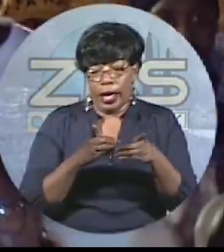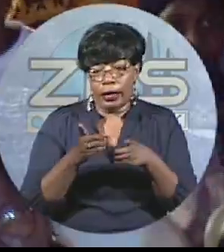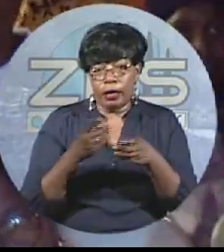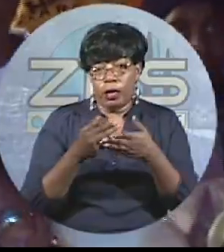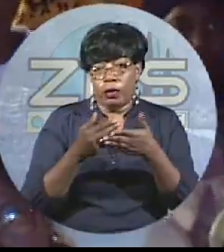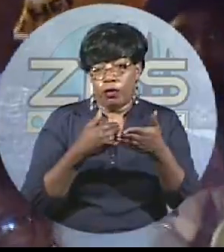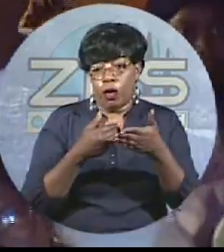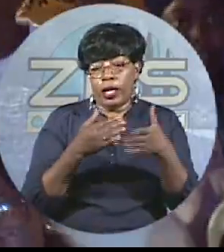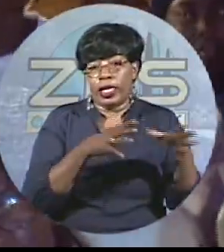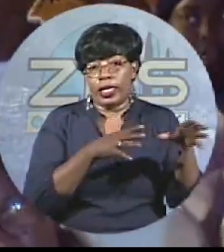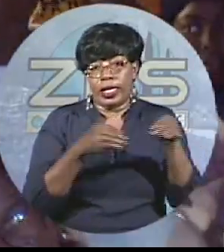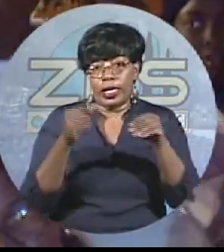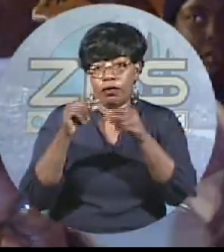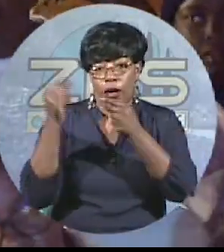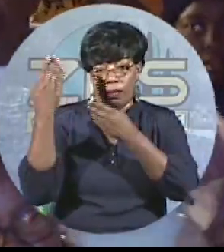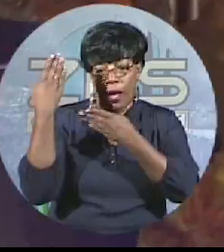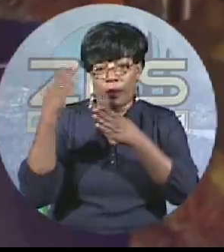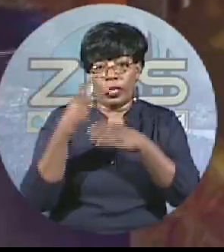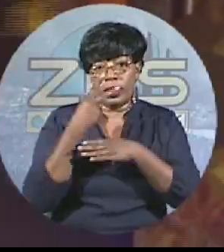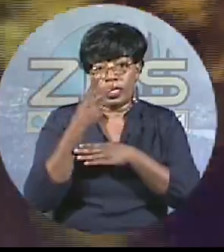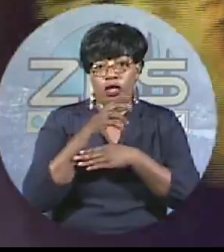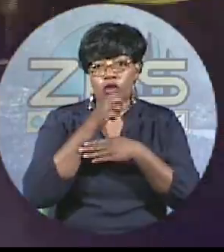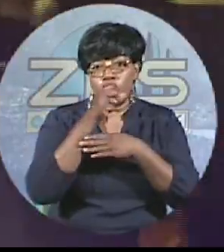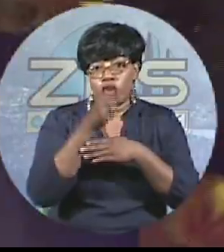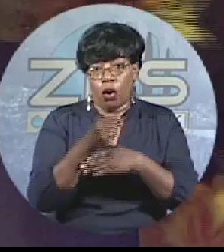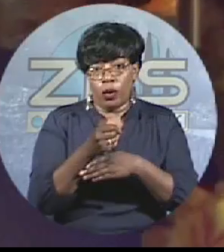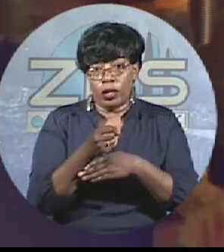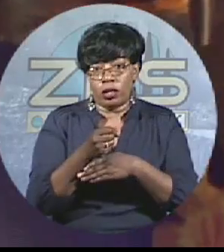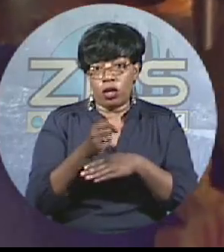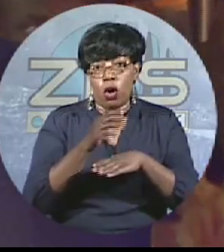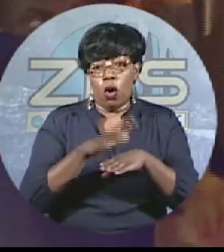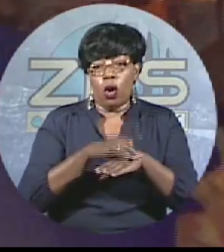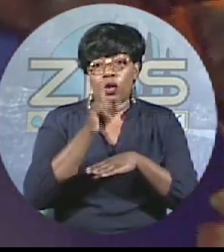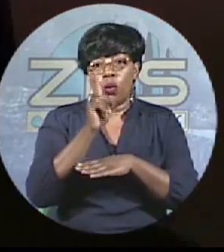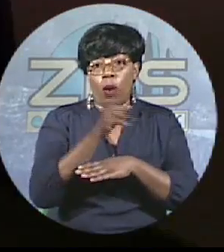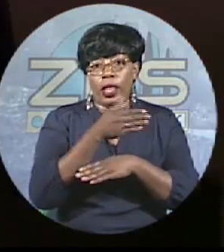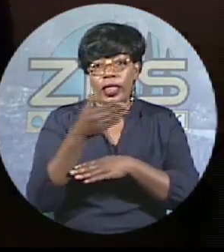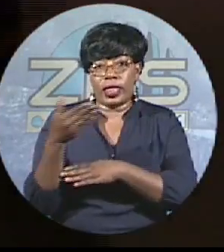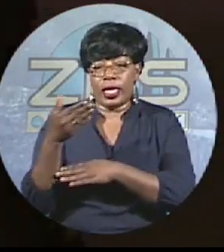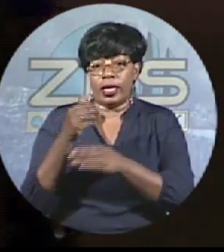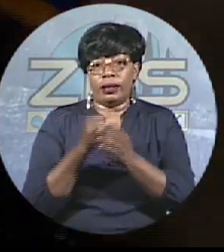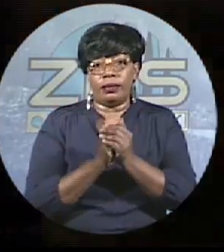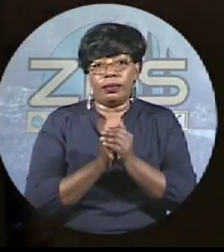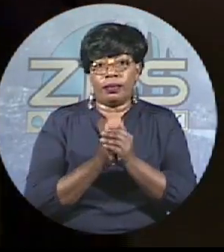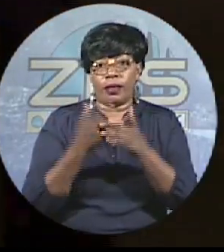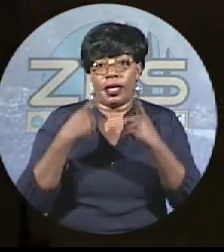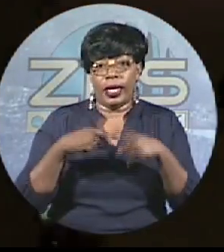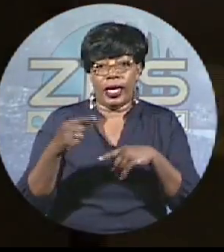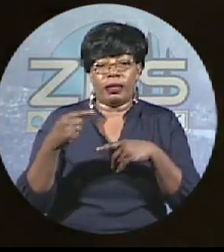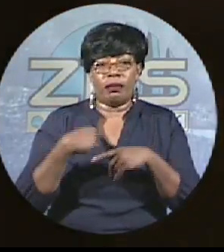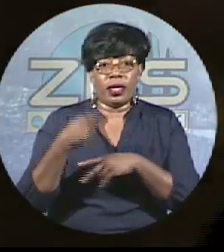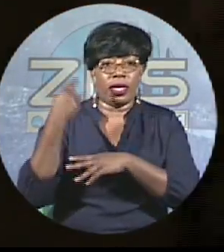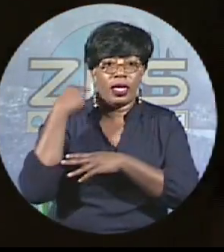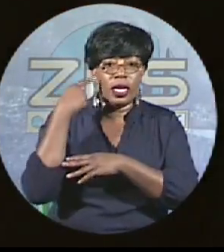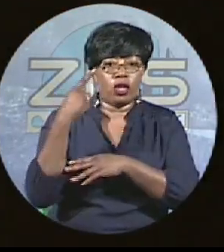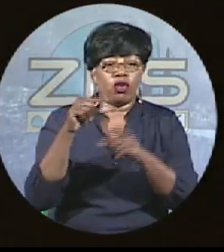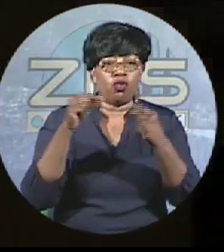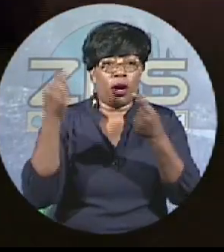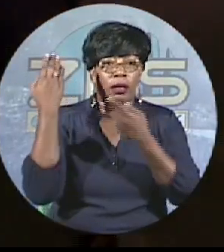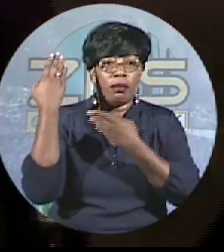before he left Grand Bahama, he sought reassurance on one thing. "Let me hear you, Grand